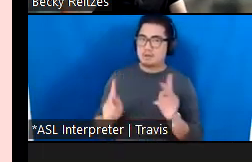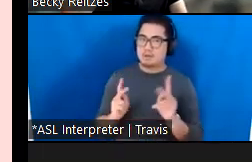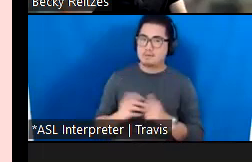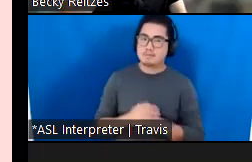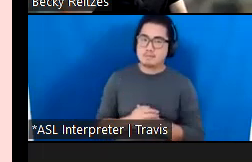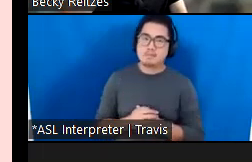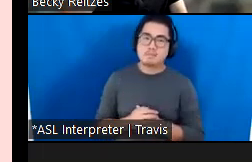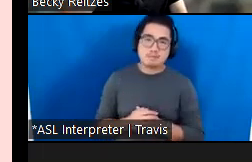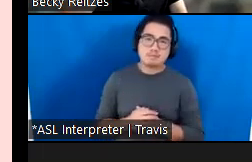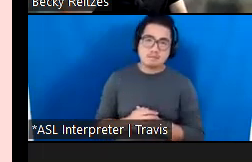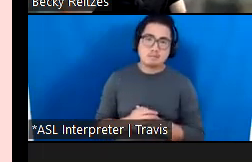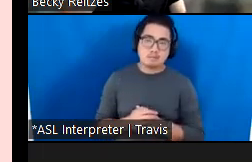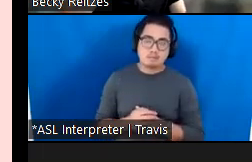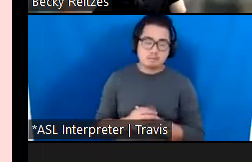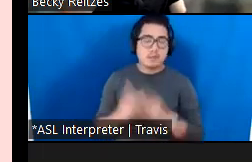protecting the folks around us.